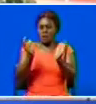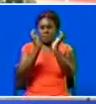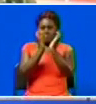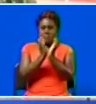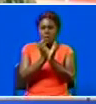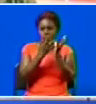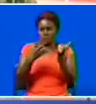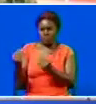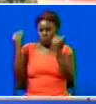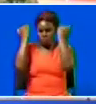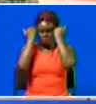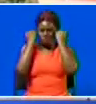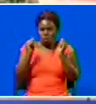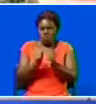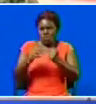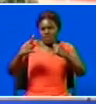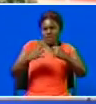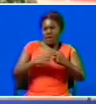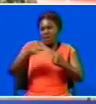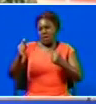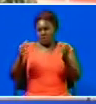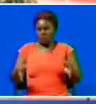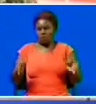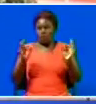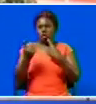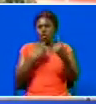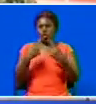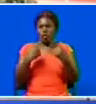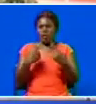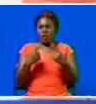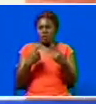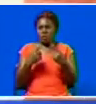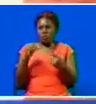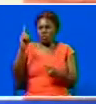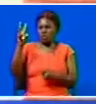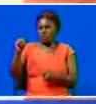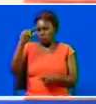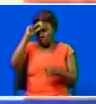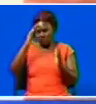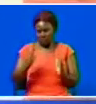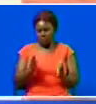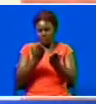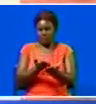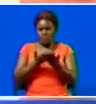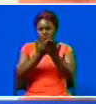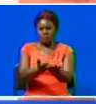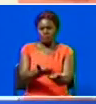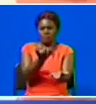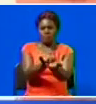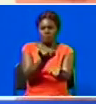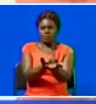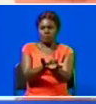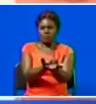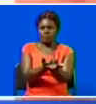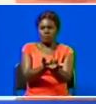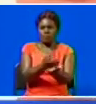and prosecution alongside nine other officials. Speaking in Budalangi, the ODM governor vowed to table evidence in what he termed as